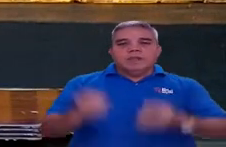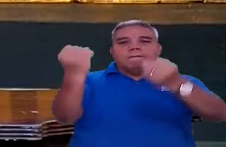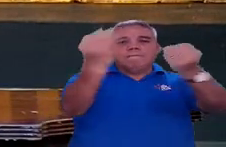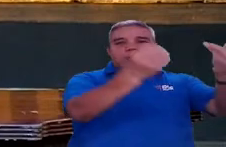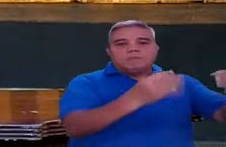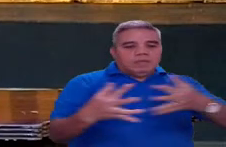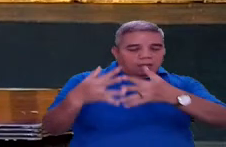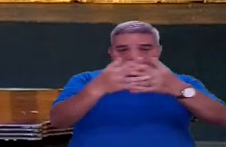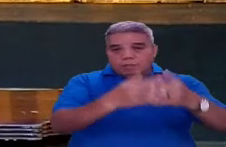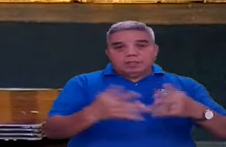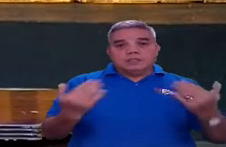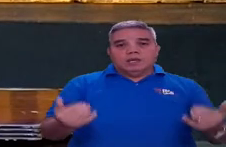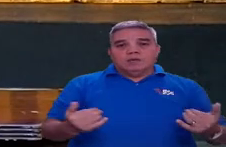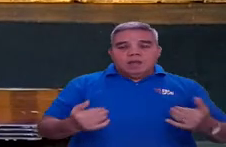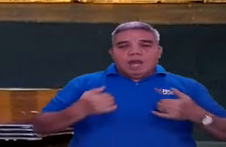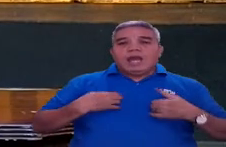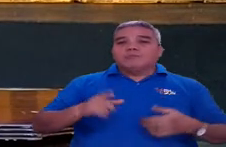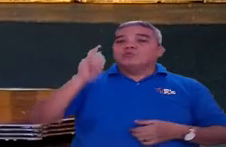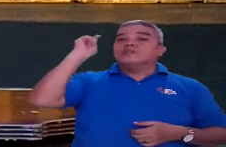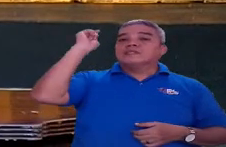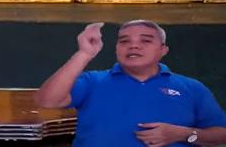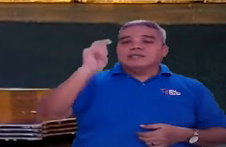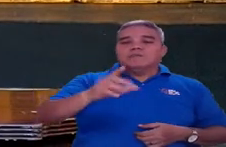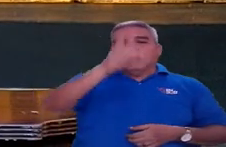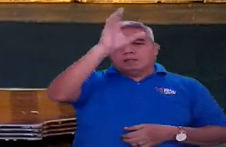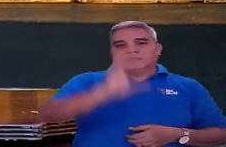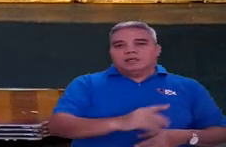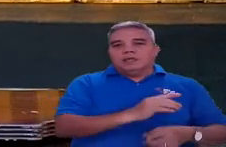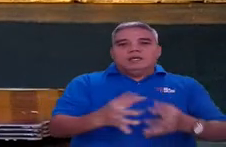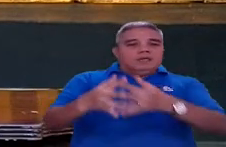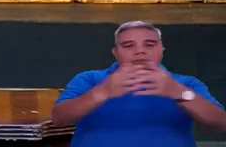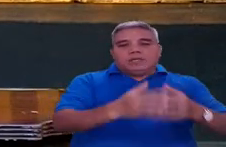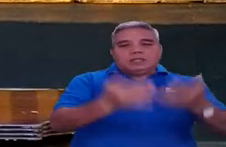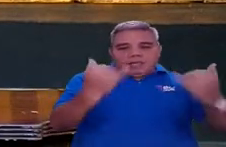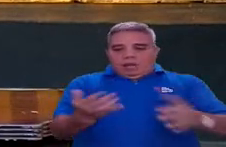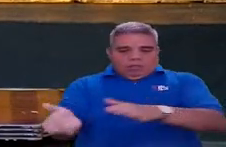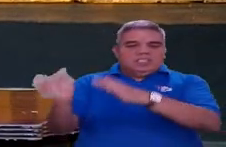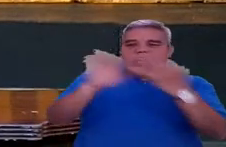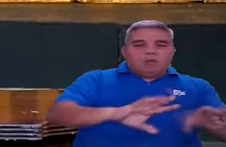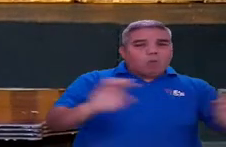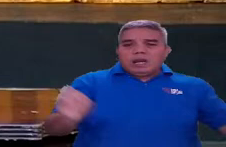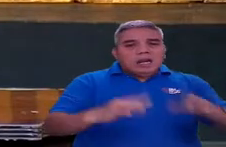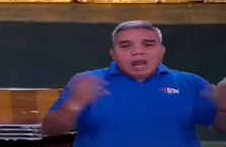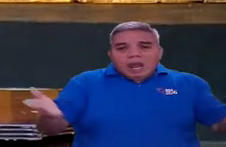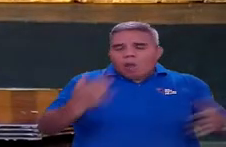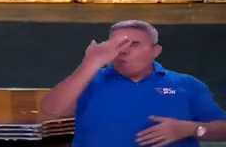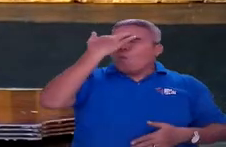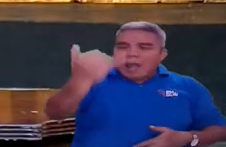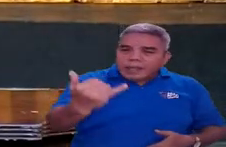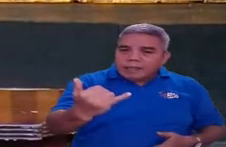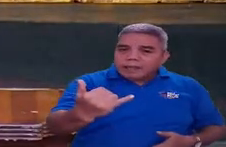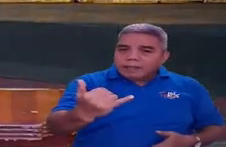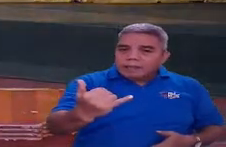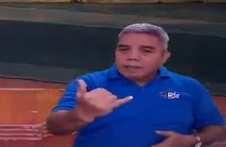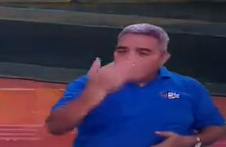Many Americans do have to testify before us. America is dying. America is dying. Why?